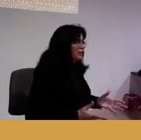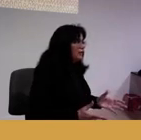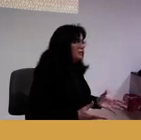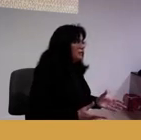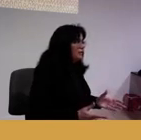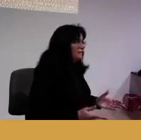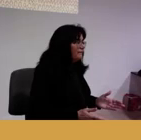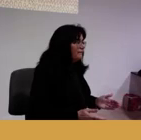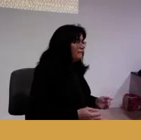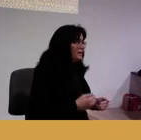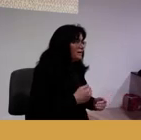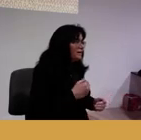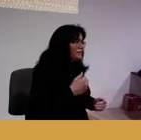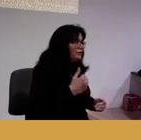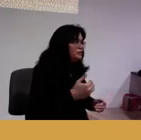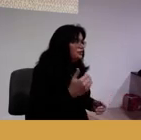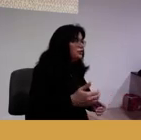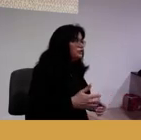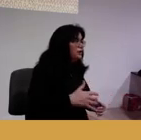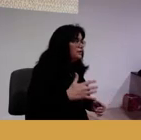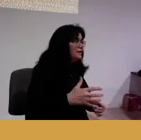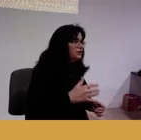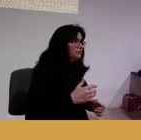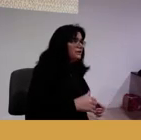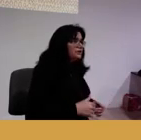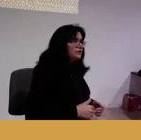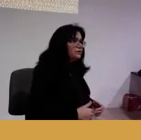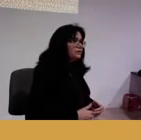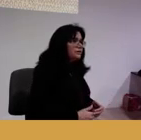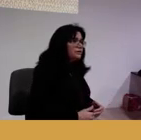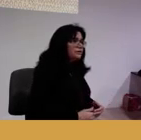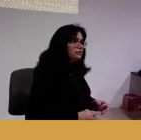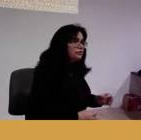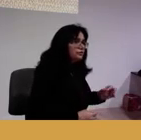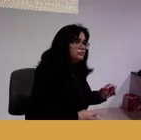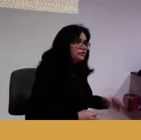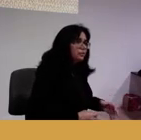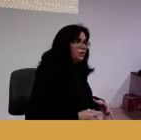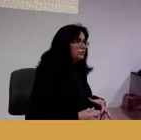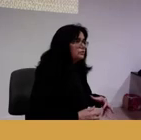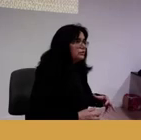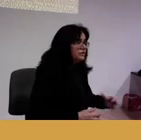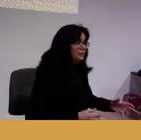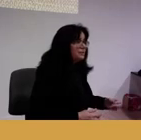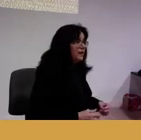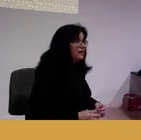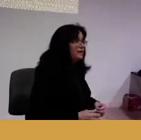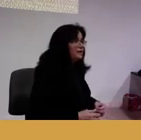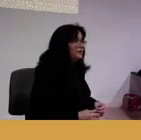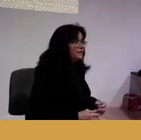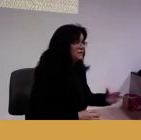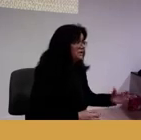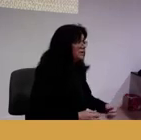an environment that is going to nurture that generation to respond, to speak